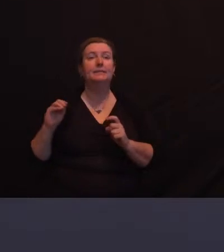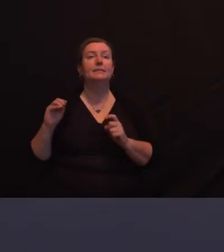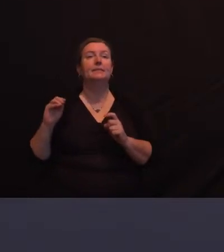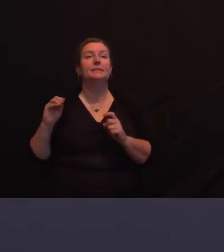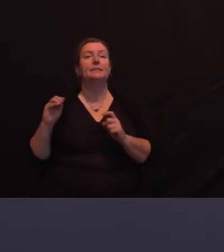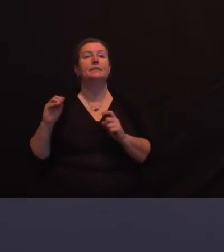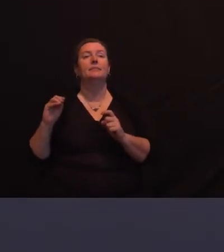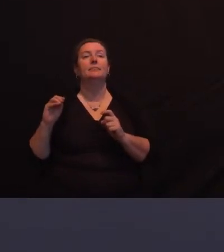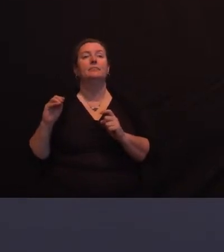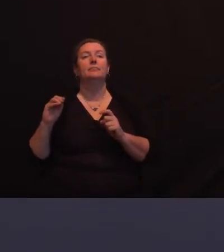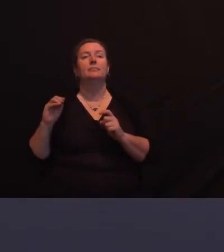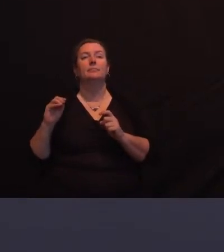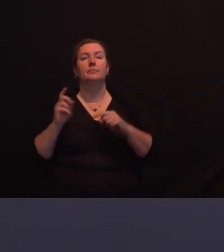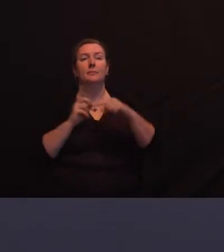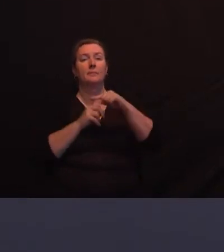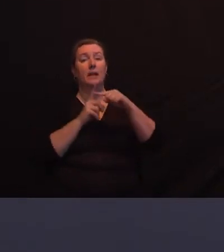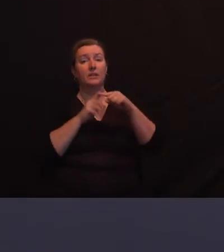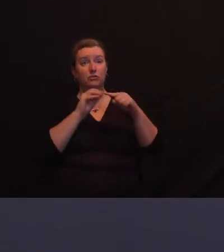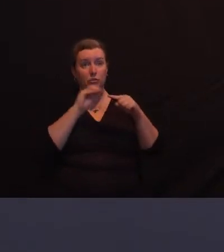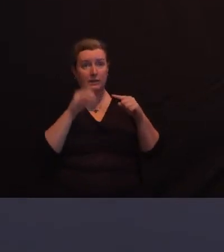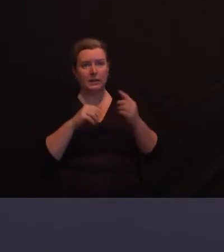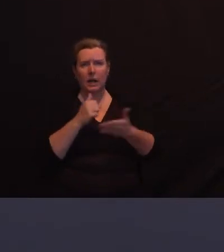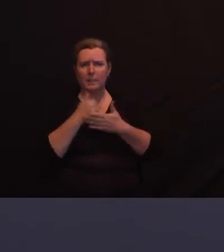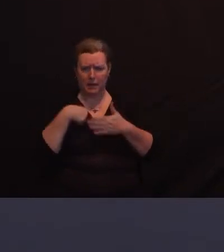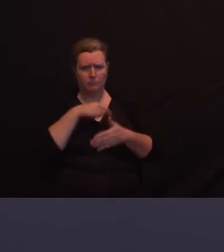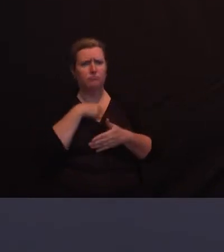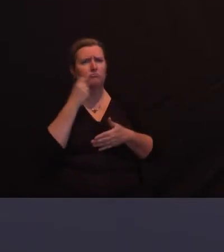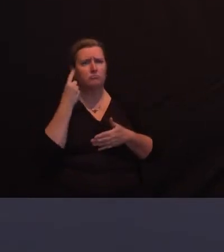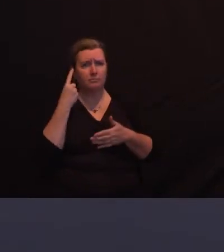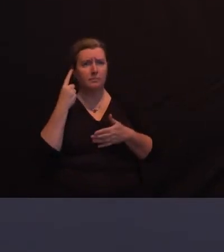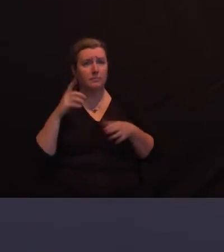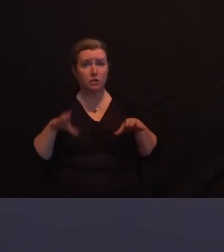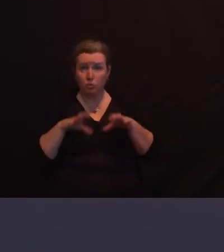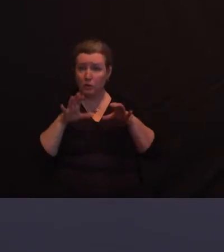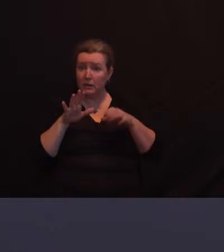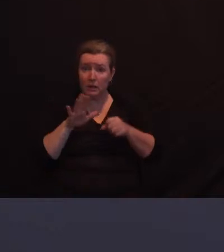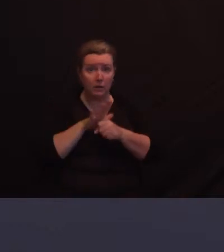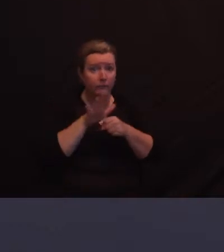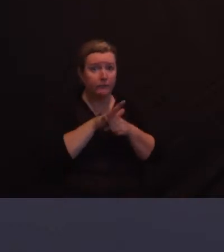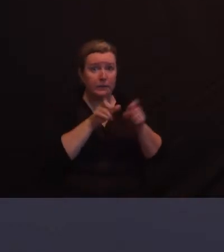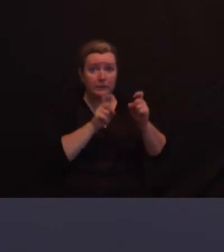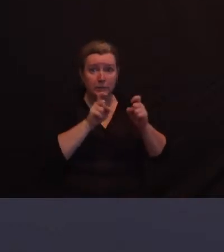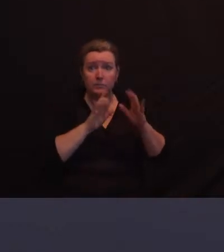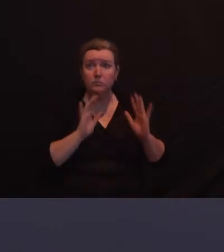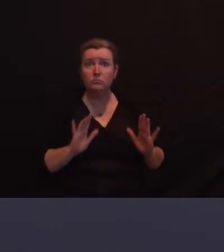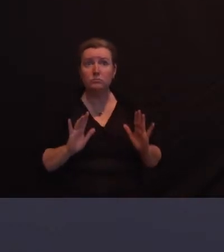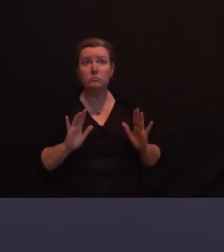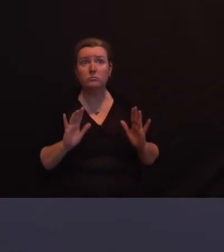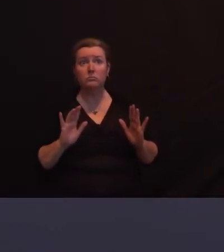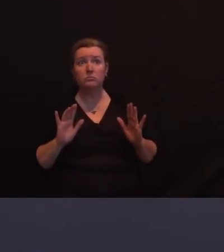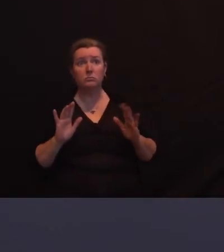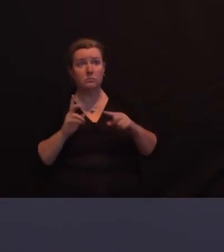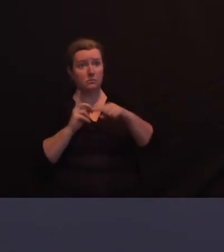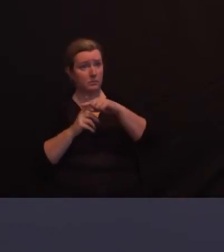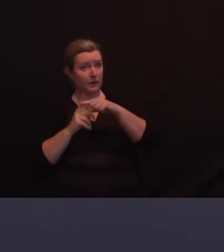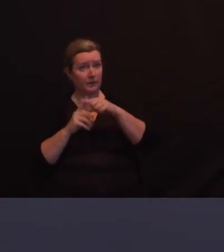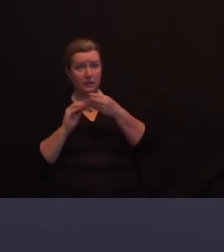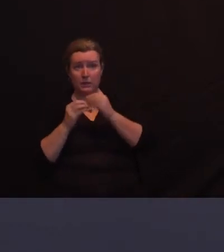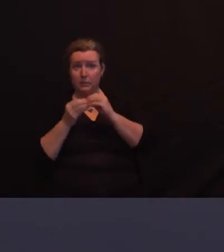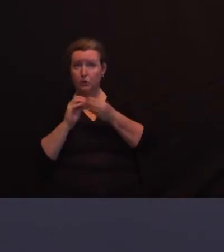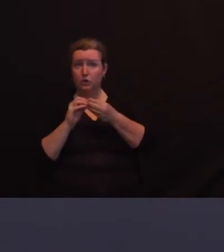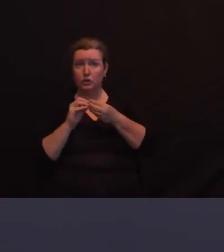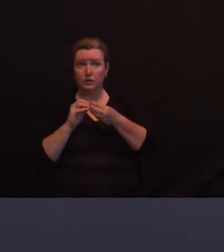primarily used to help us understand whether we're doing enough testing in the first place. Positivity is a metric that shows us